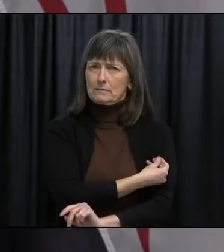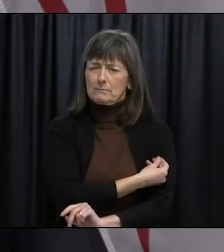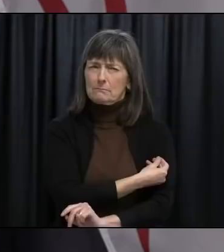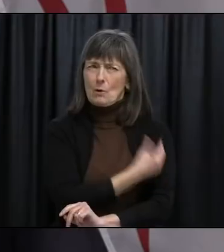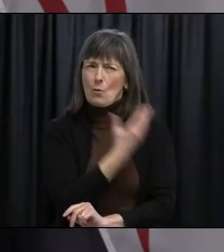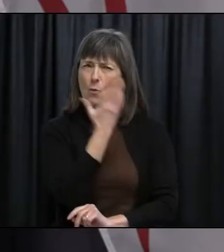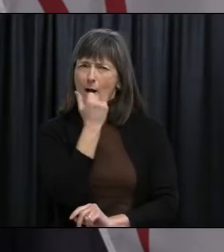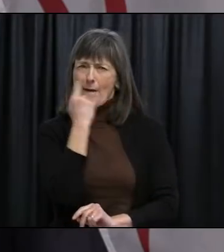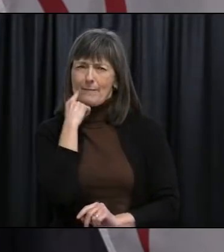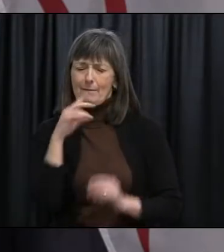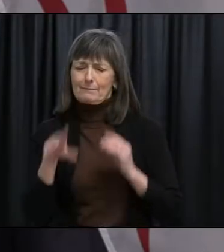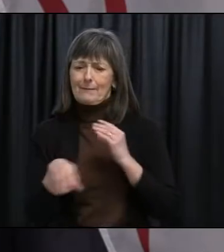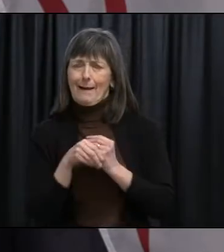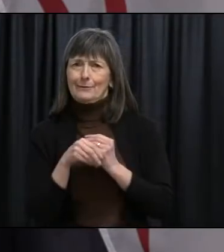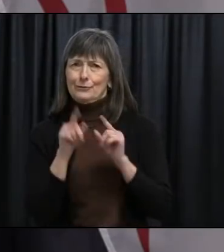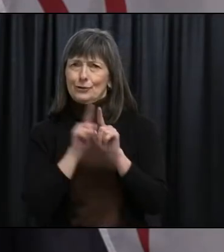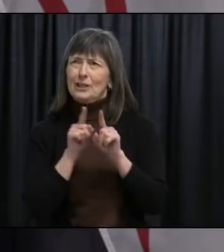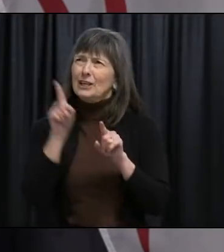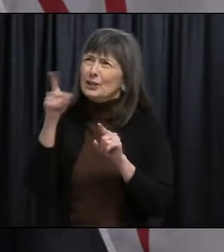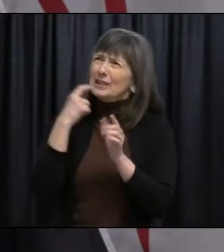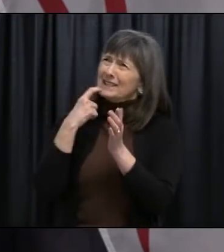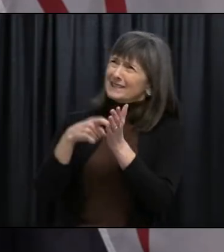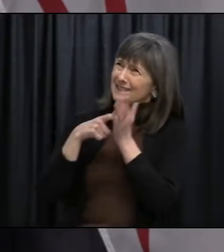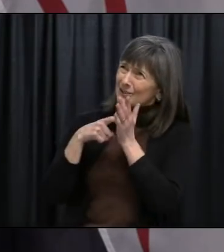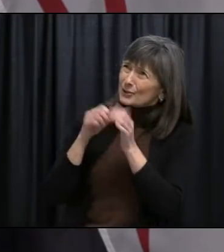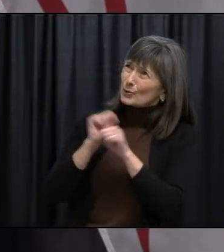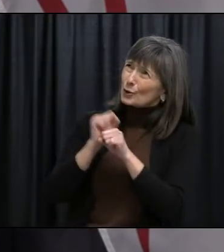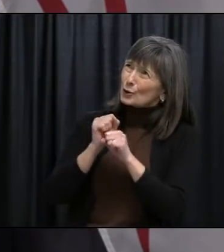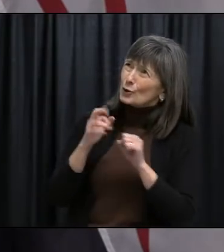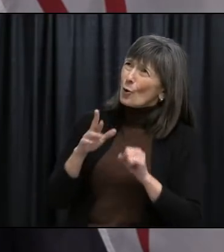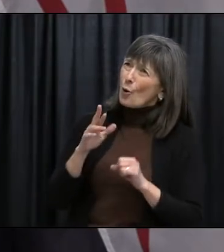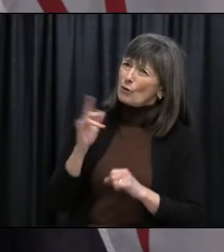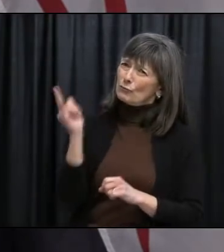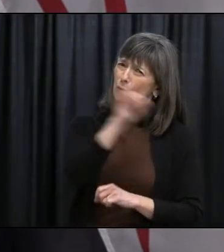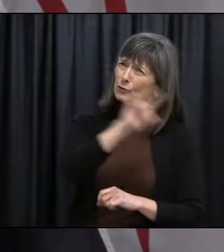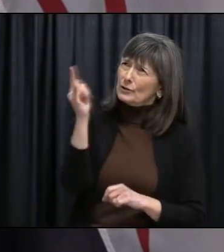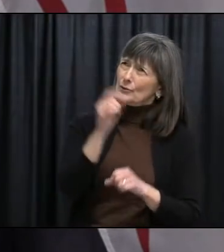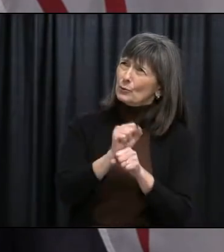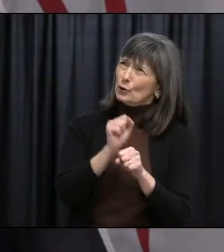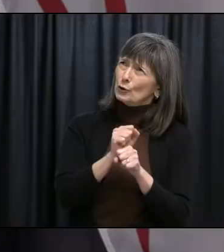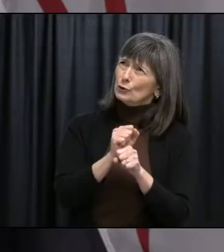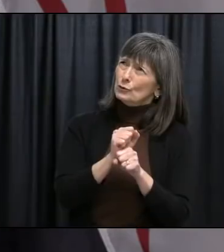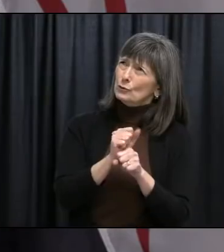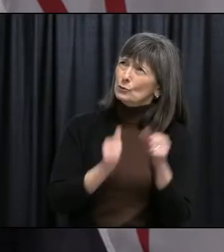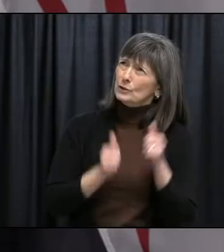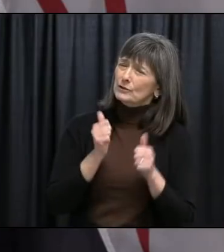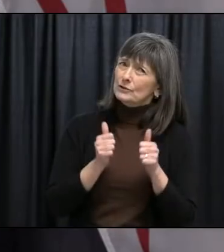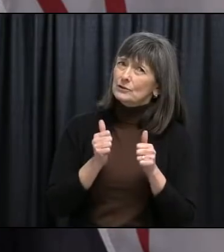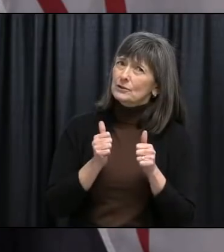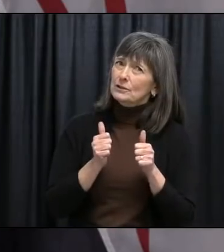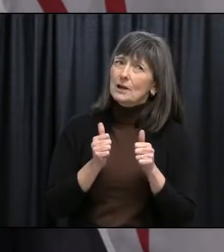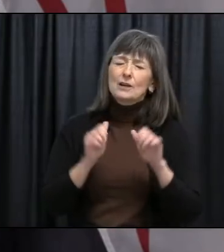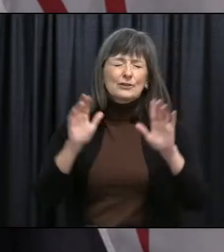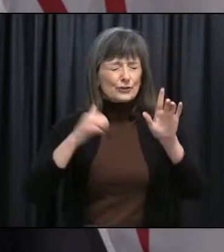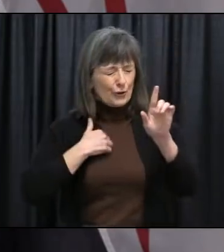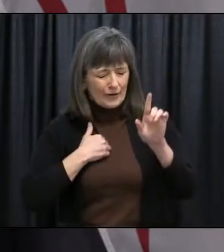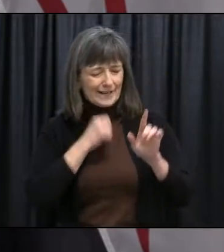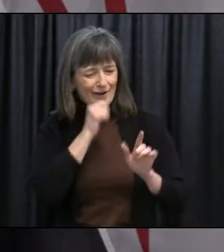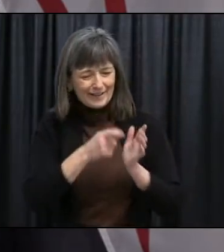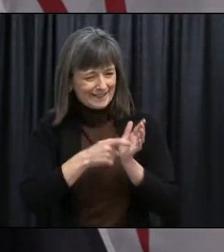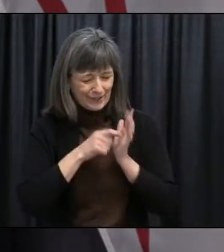that? Are you talking about essential workers or about the rotational workers? Pardon me, yes, rotational